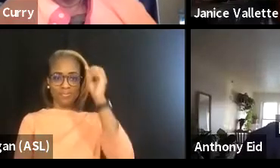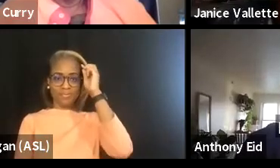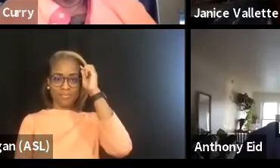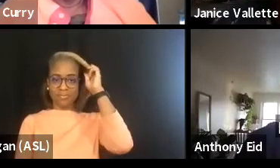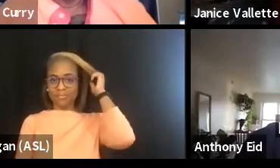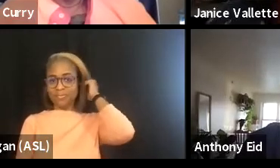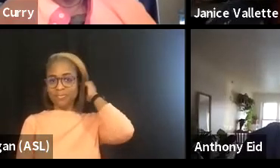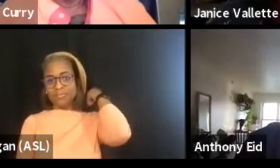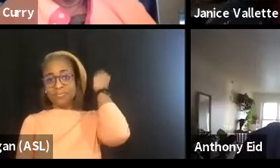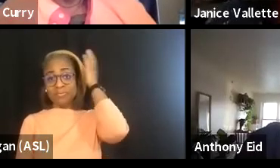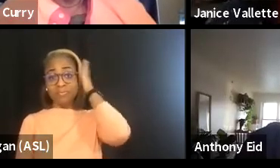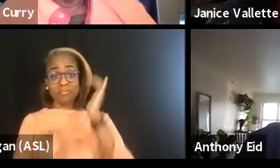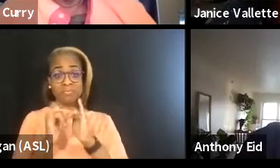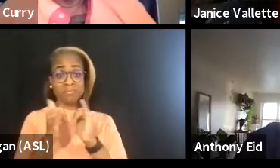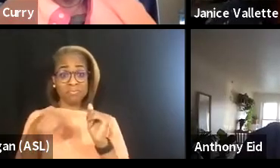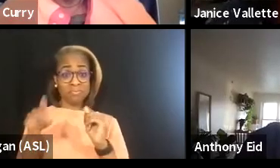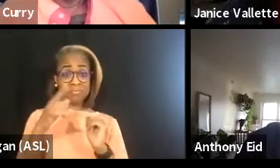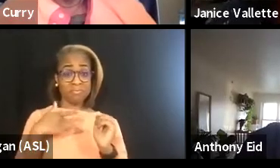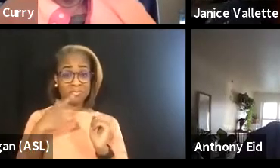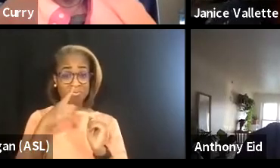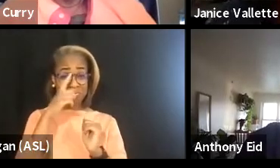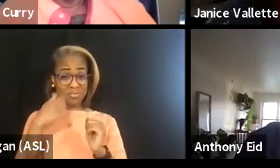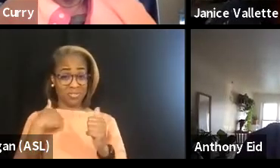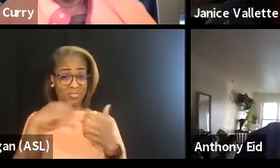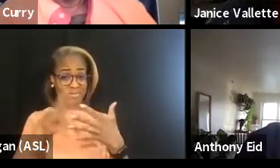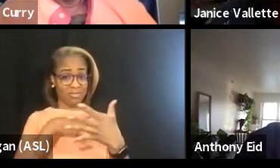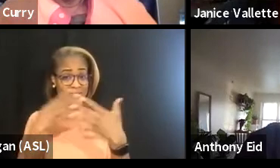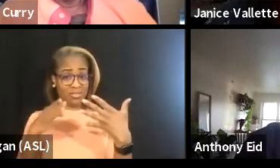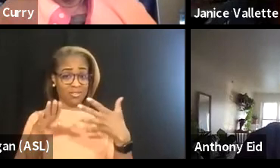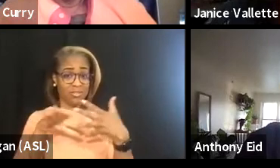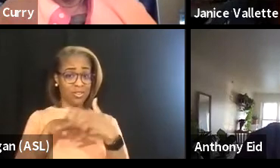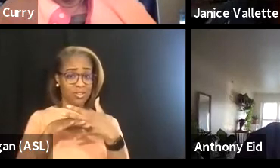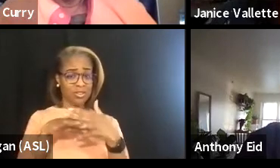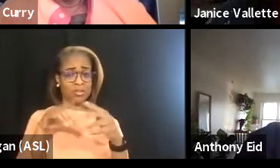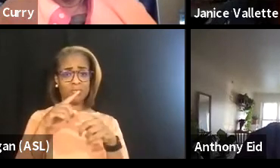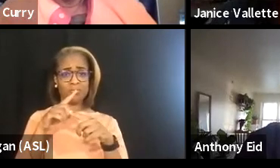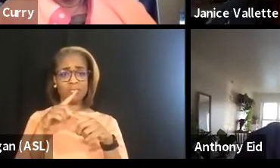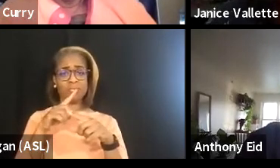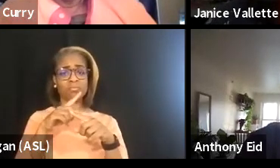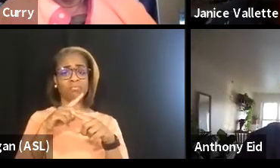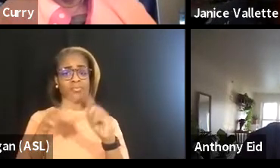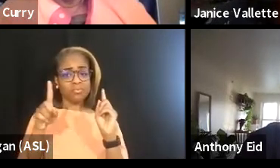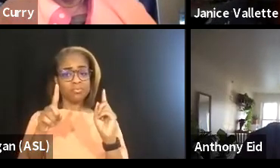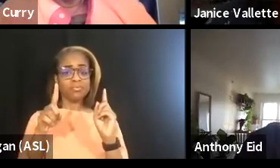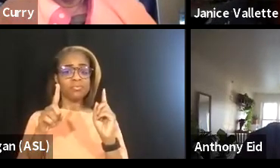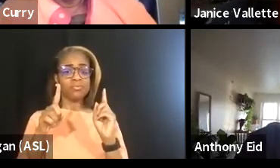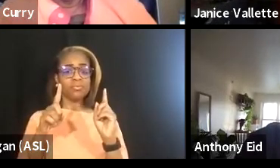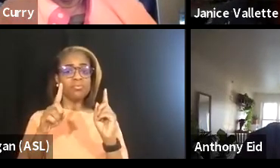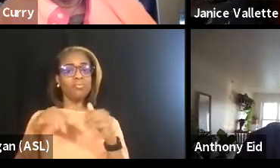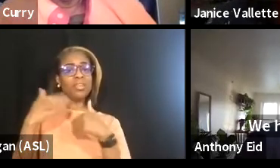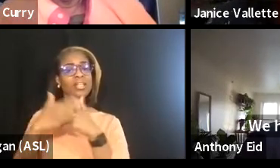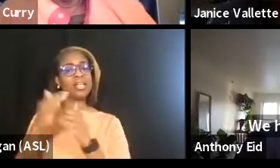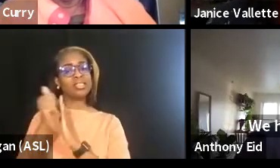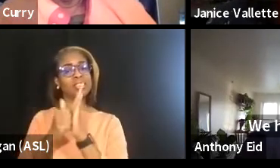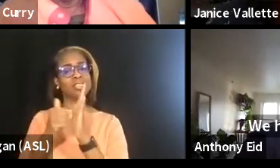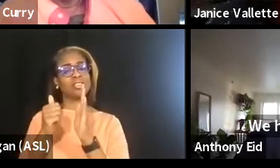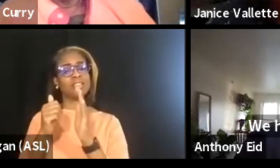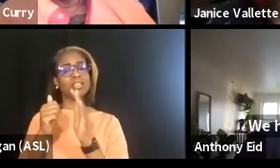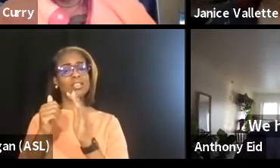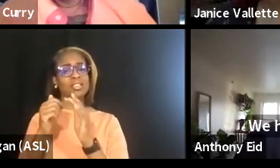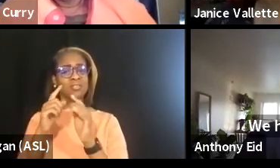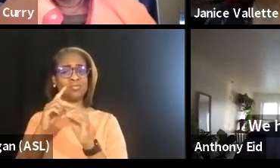What's everybody feeling? We got a break scheduled here and we're going into a long session. Let's take 10